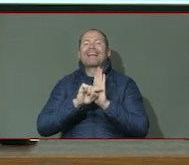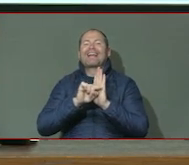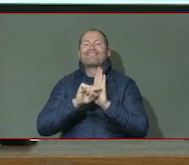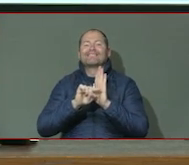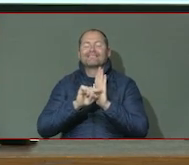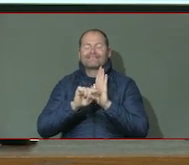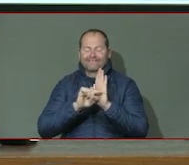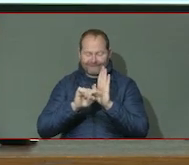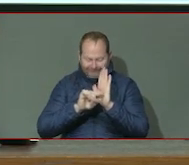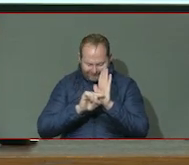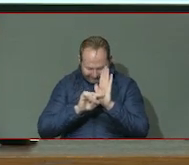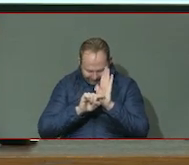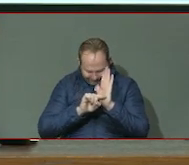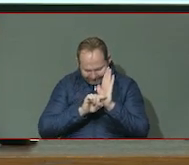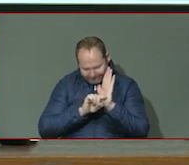So now remember,